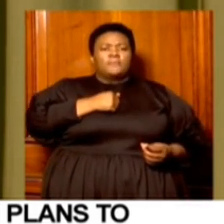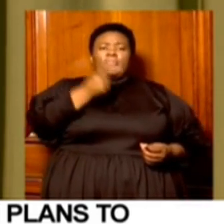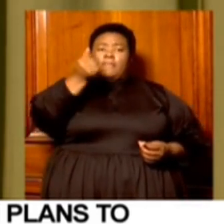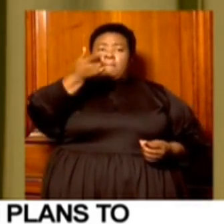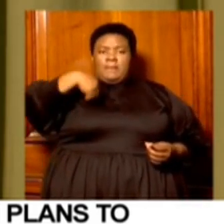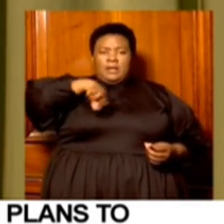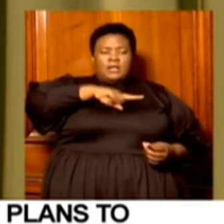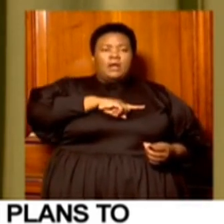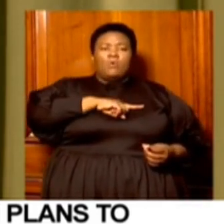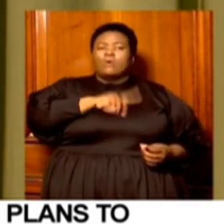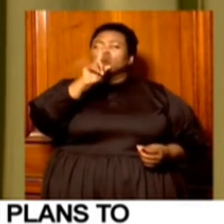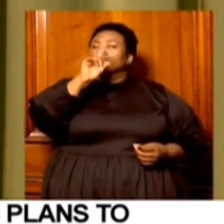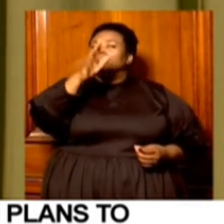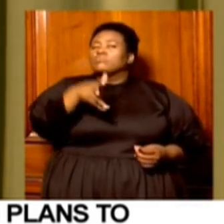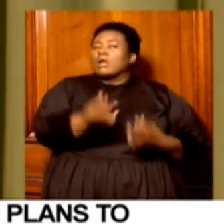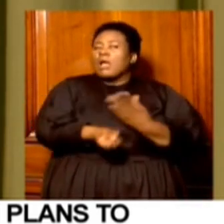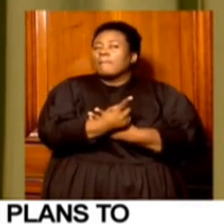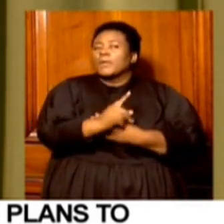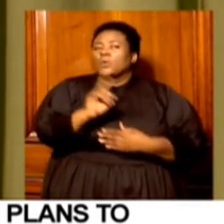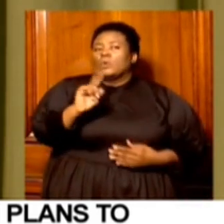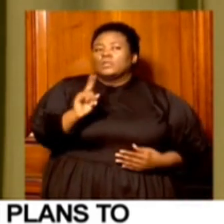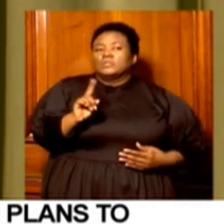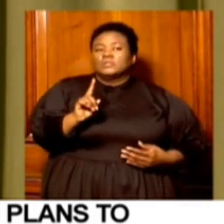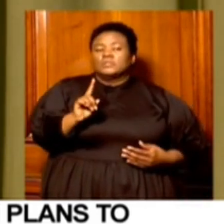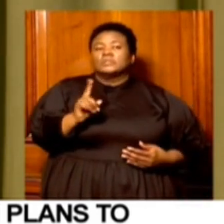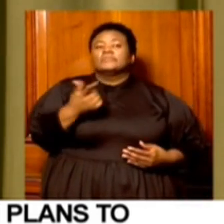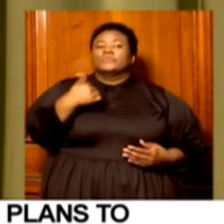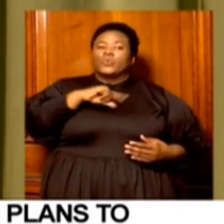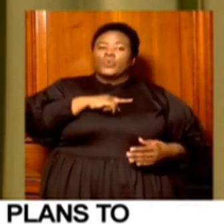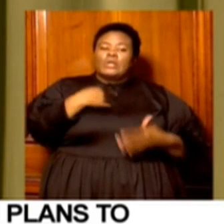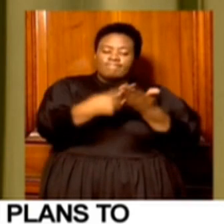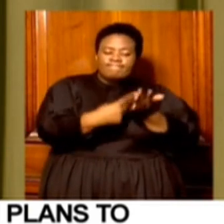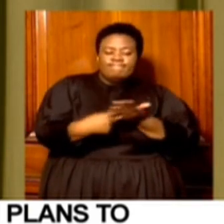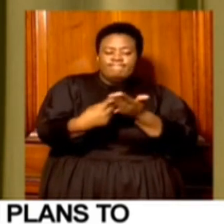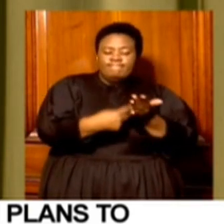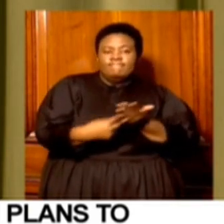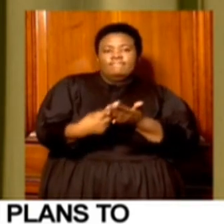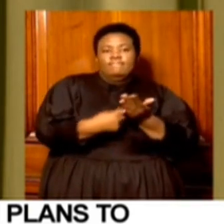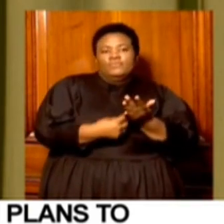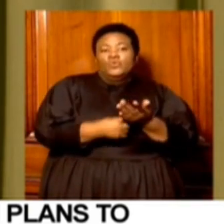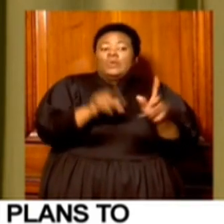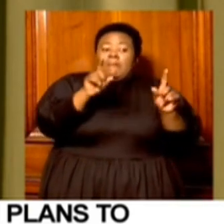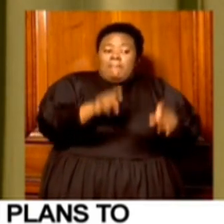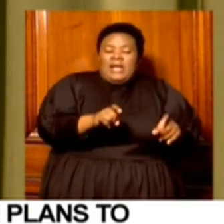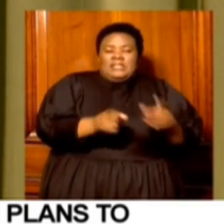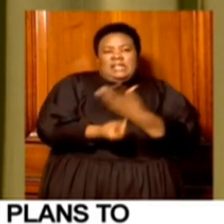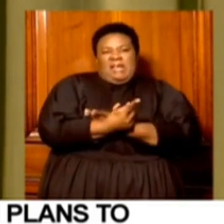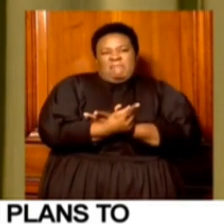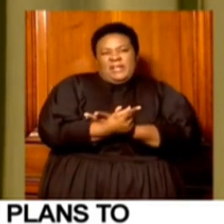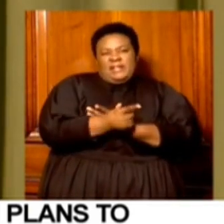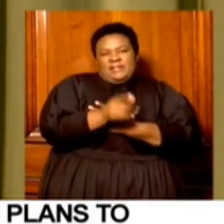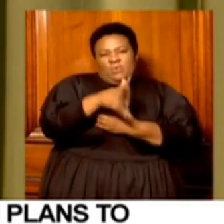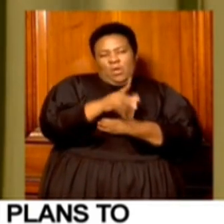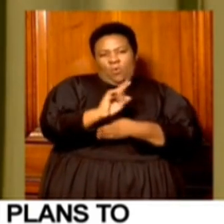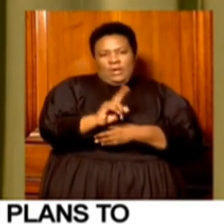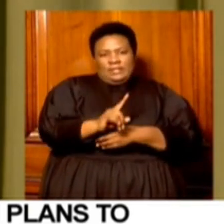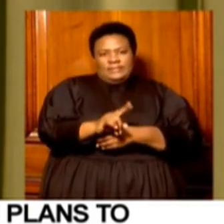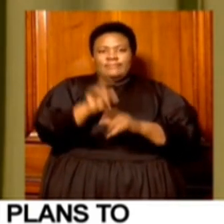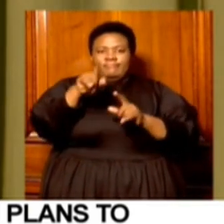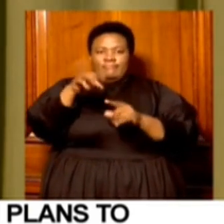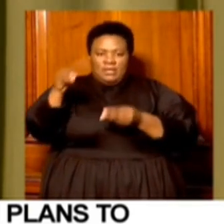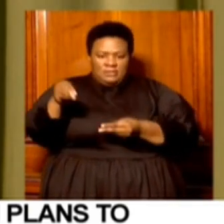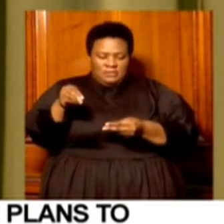question. What's going to happen to it? We are discussing what must happen to it. It must go to the